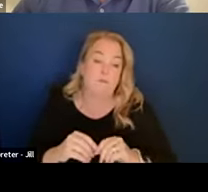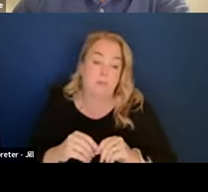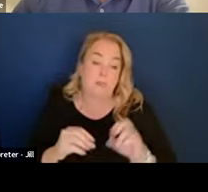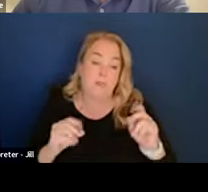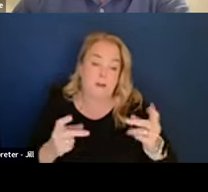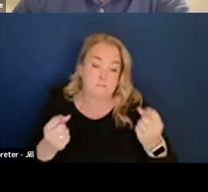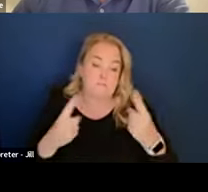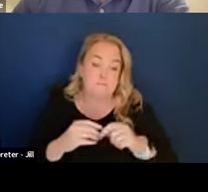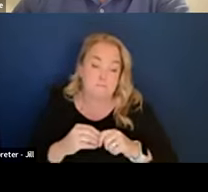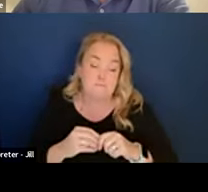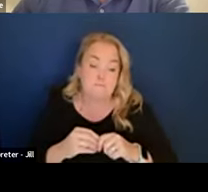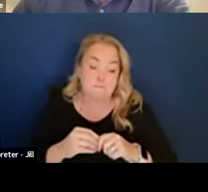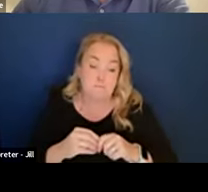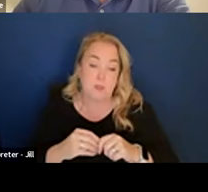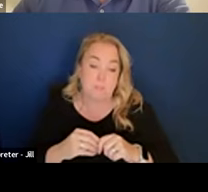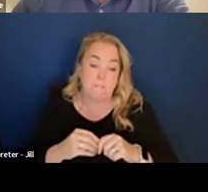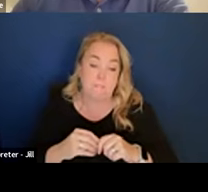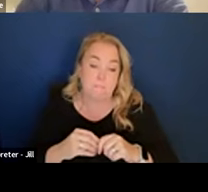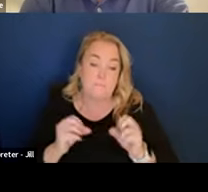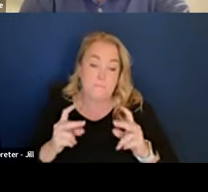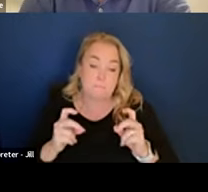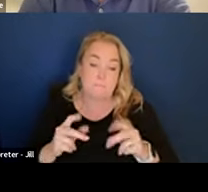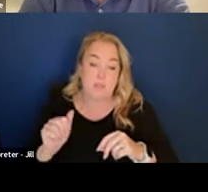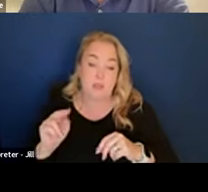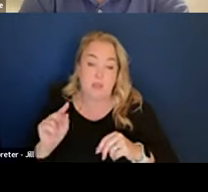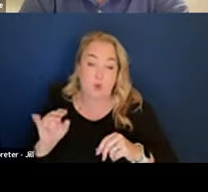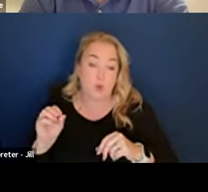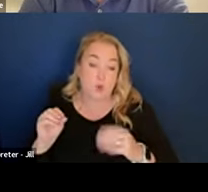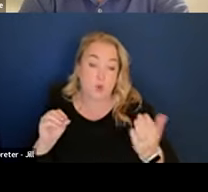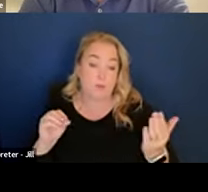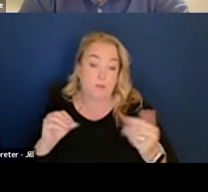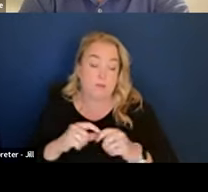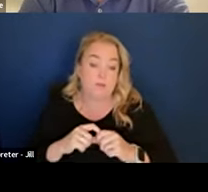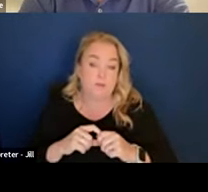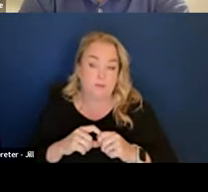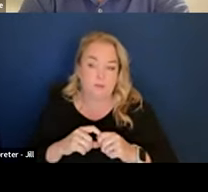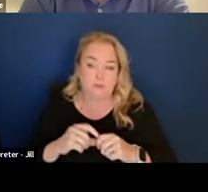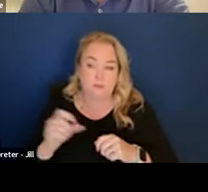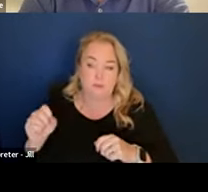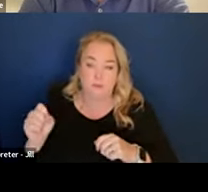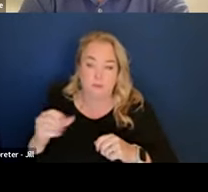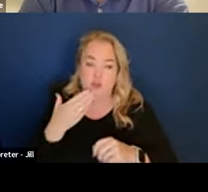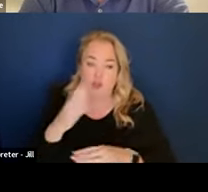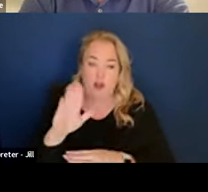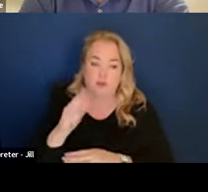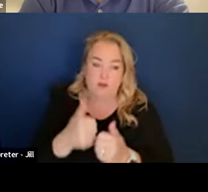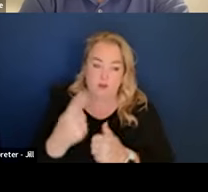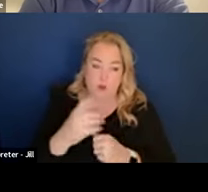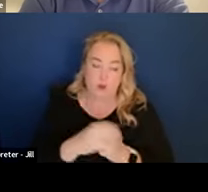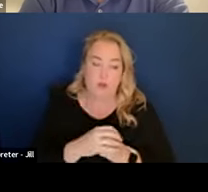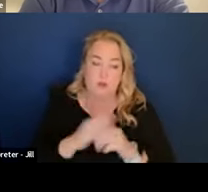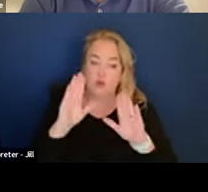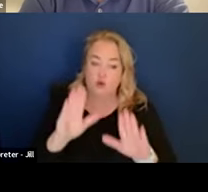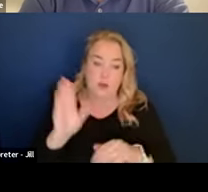Okay, yep, good feedback, for sure. Antonio, I see you have your hand up, go ahead. Yeah, good afternoon, everybody.